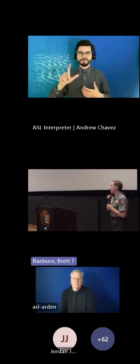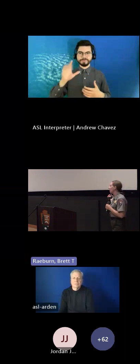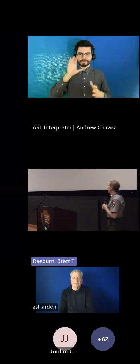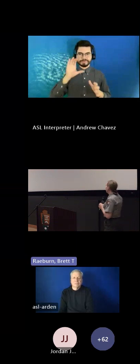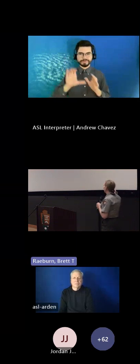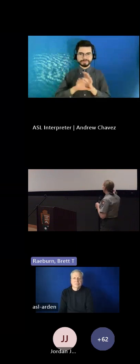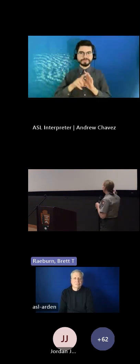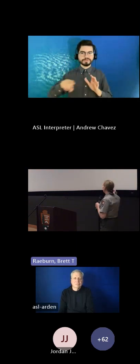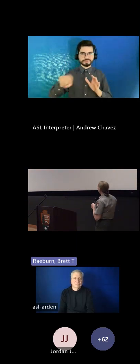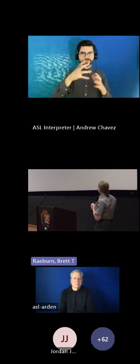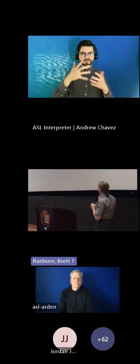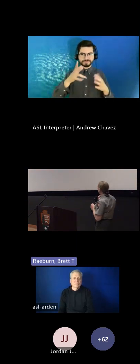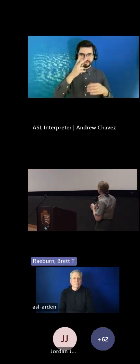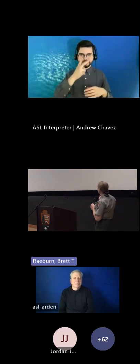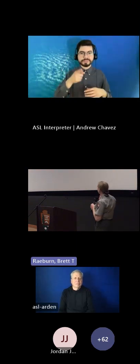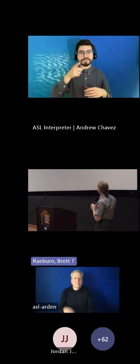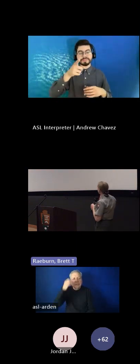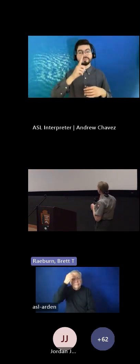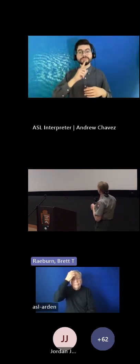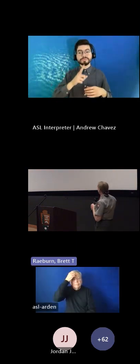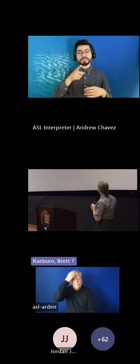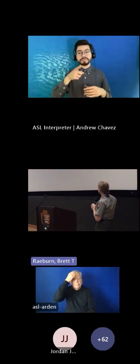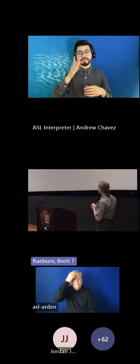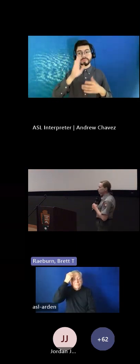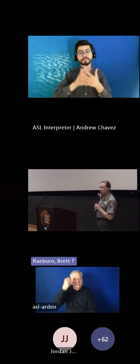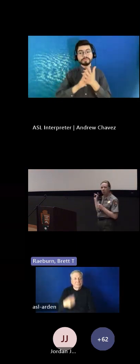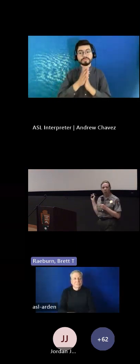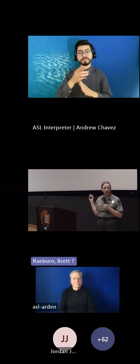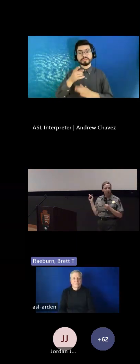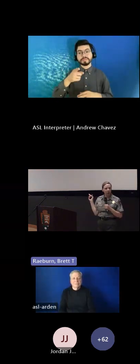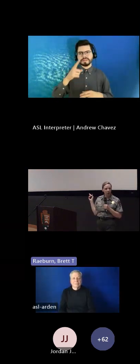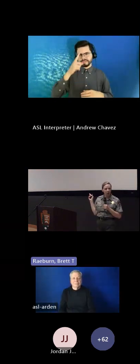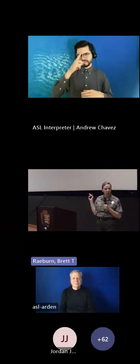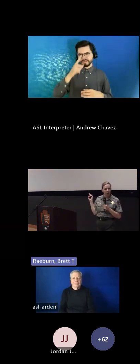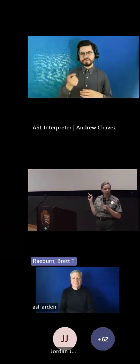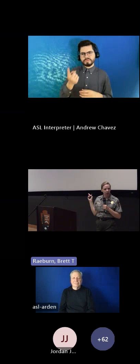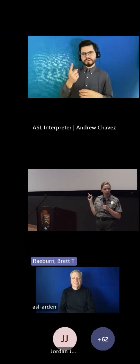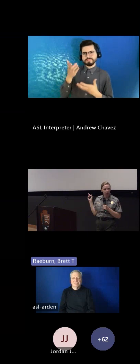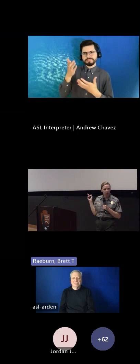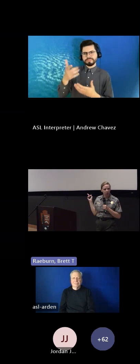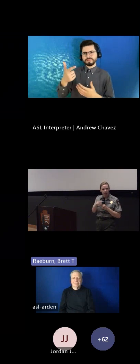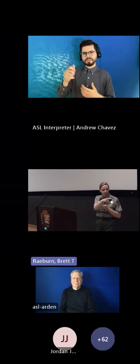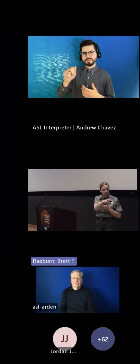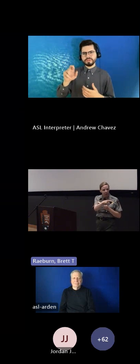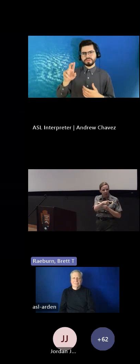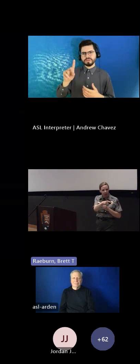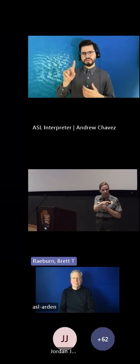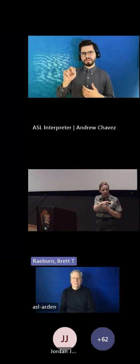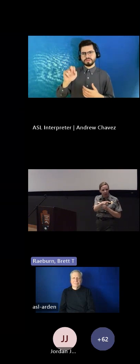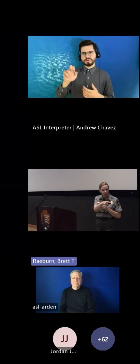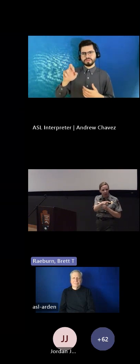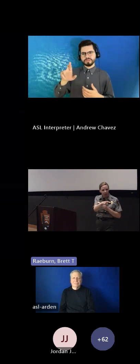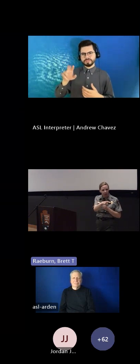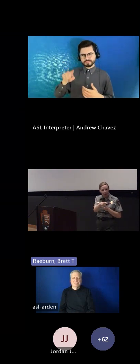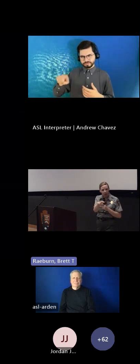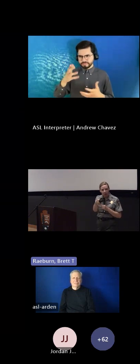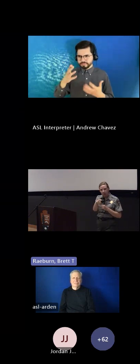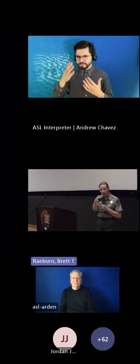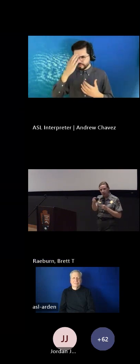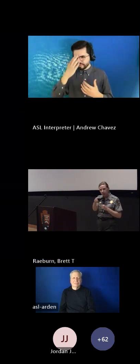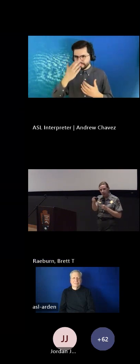this. These are going to be, I think there's only going to be one out in Gardner. I'm not entirely sure. You guys might know that better than